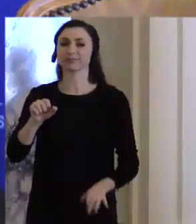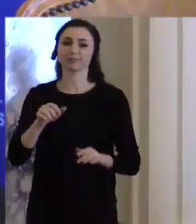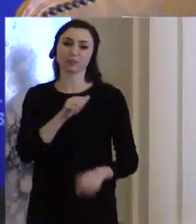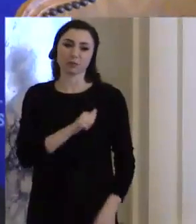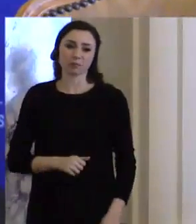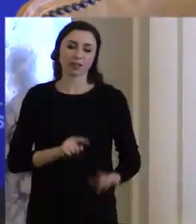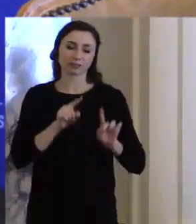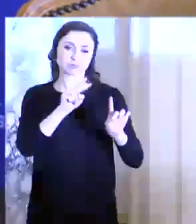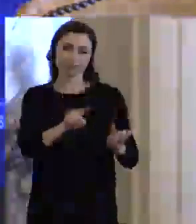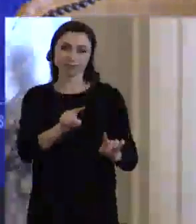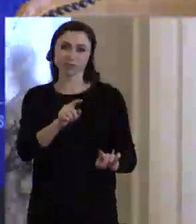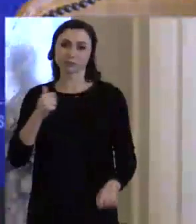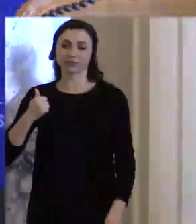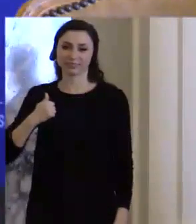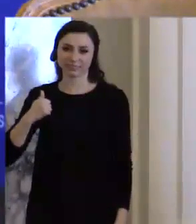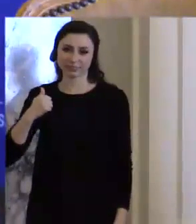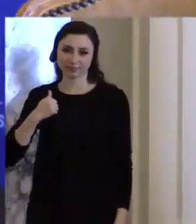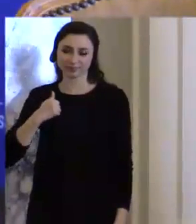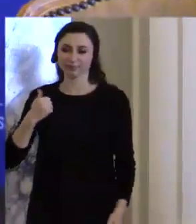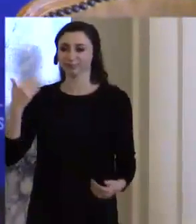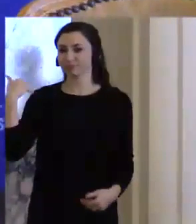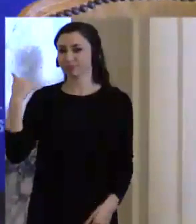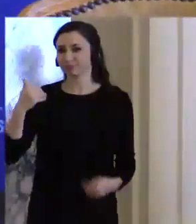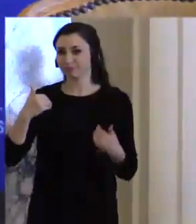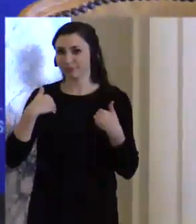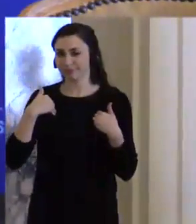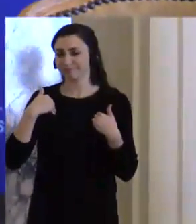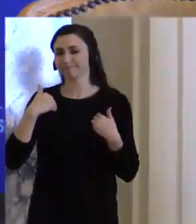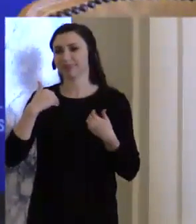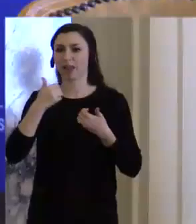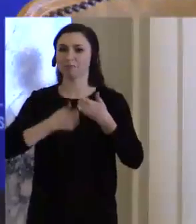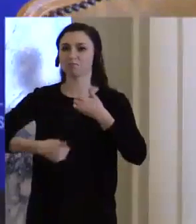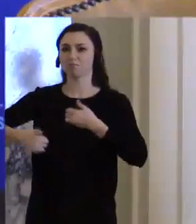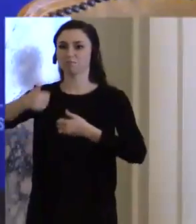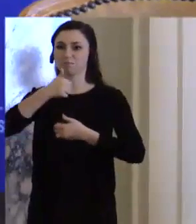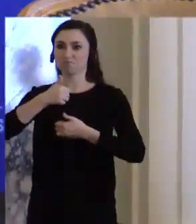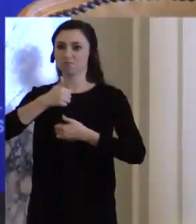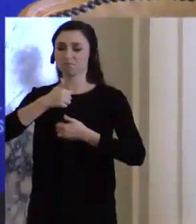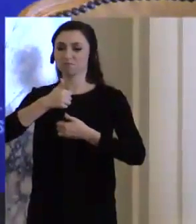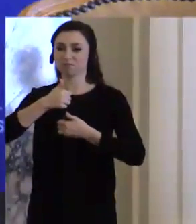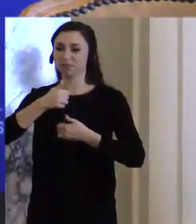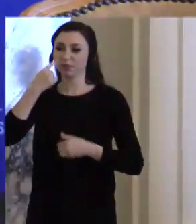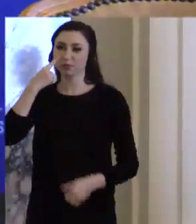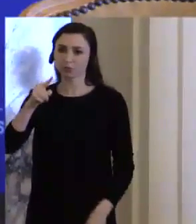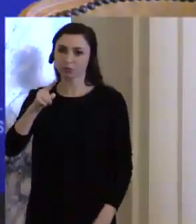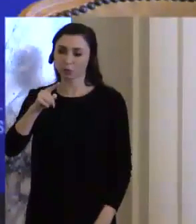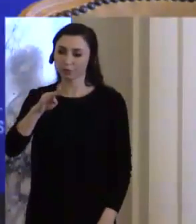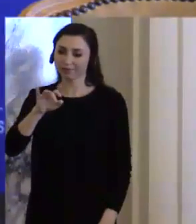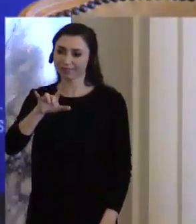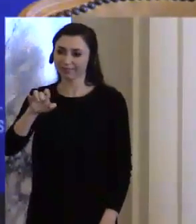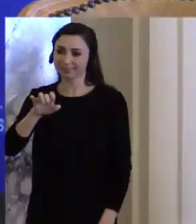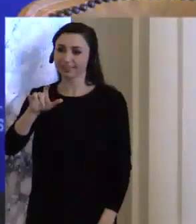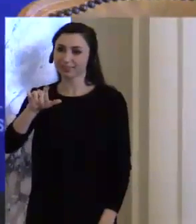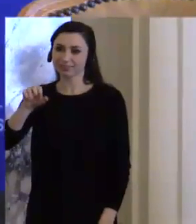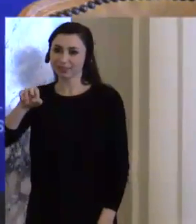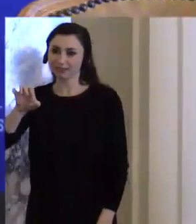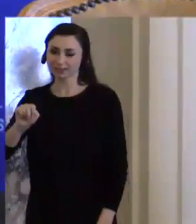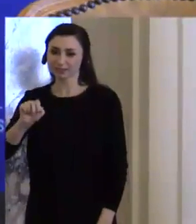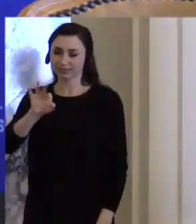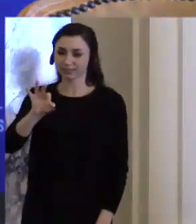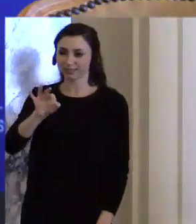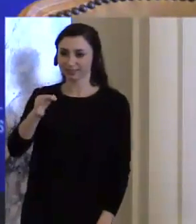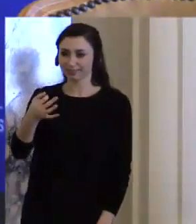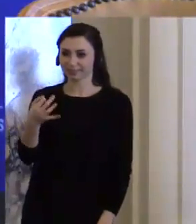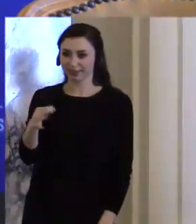He previously held diplomatic posts at the High Commission for Belize in London, 1997 to 1999, where he served as